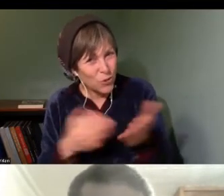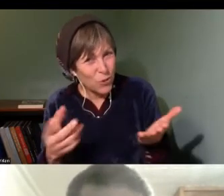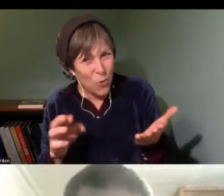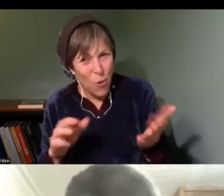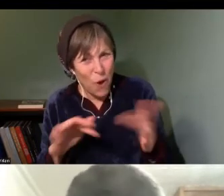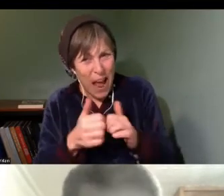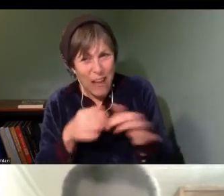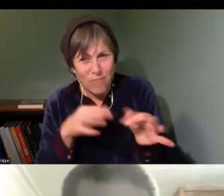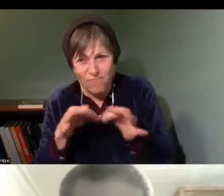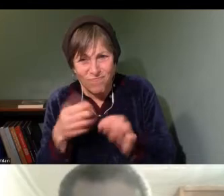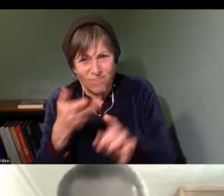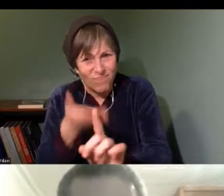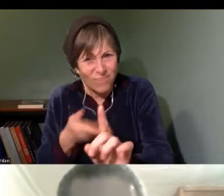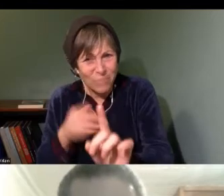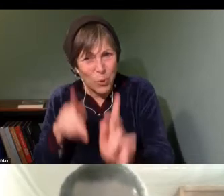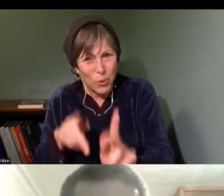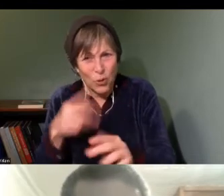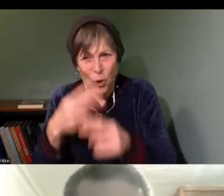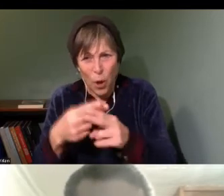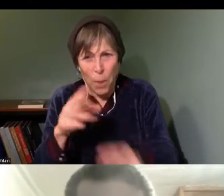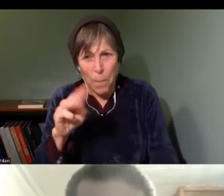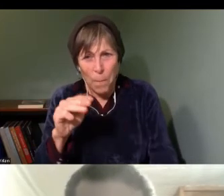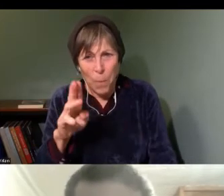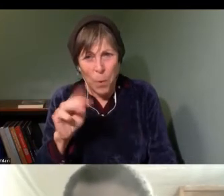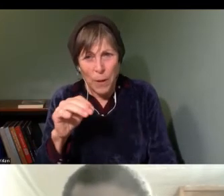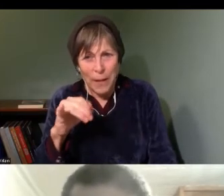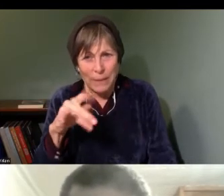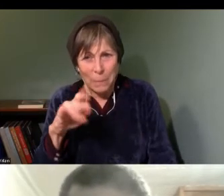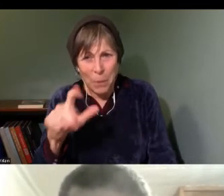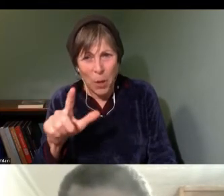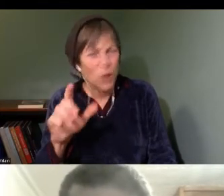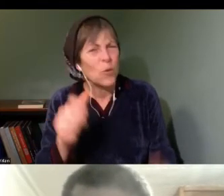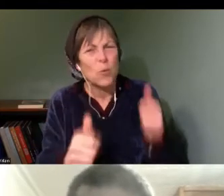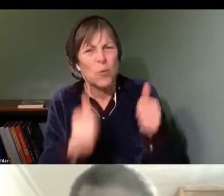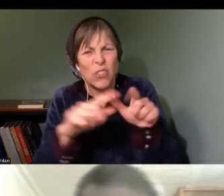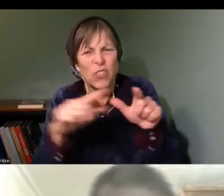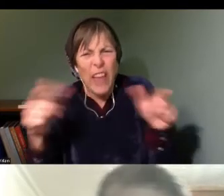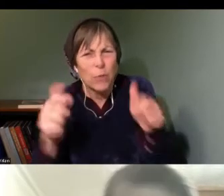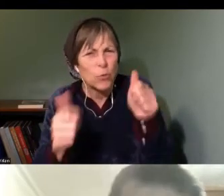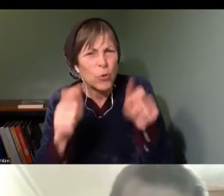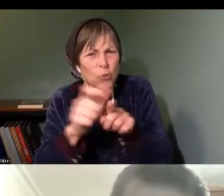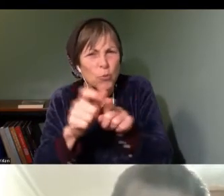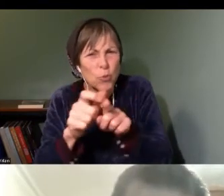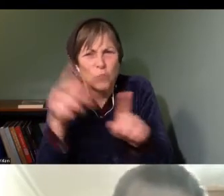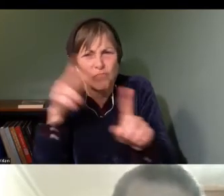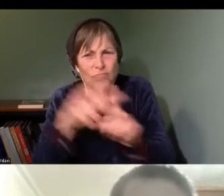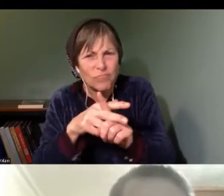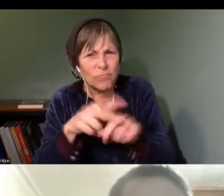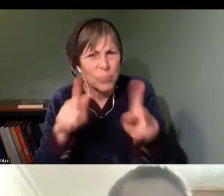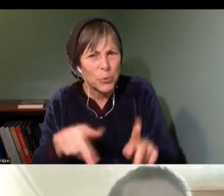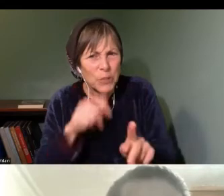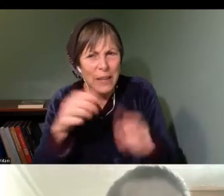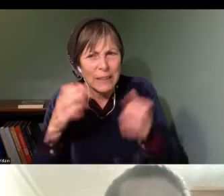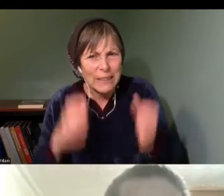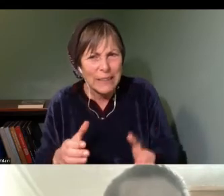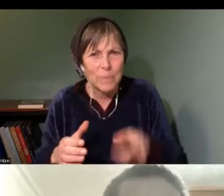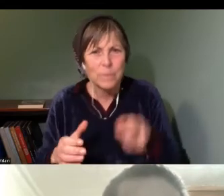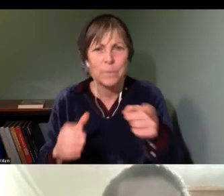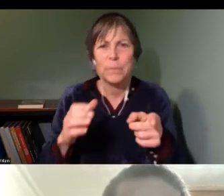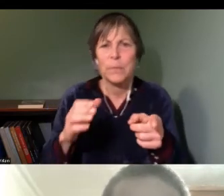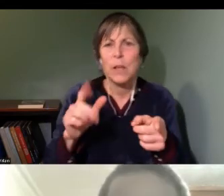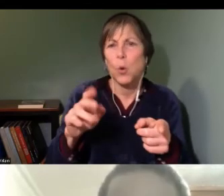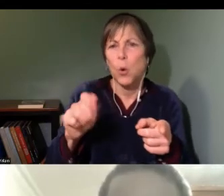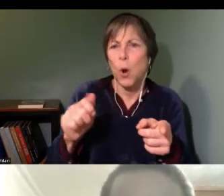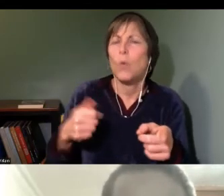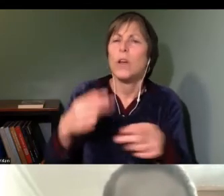describe them as a municipal registrant what is the term that you use to describe the registry we call it a city only voter